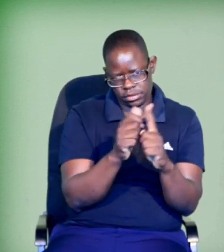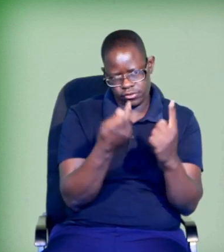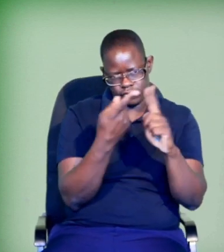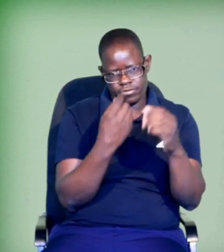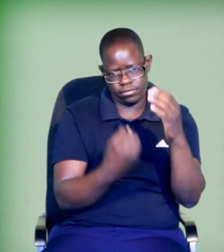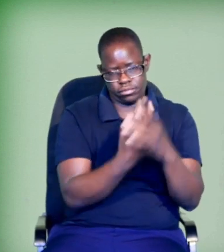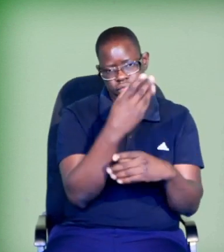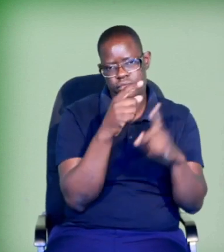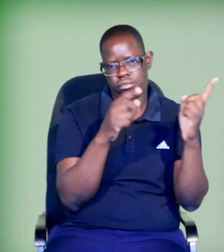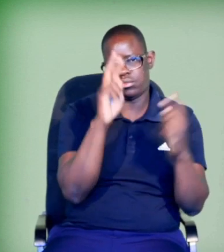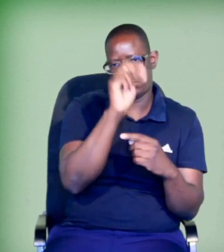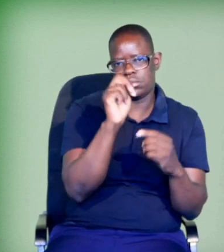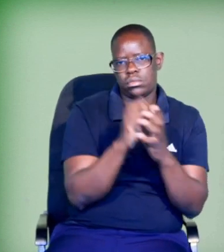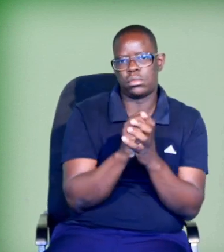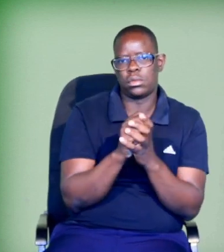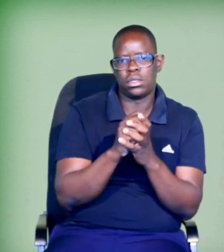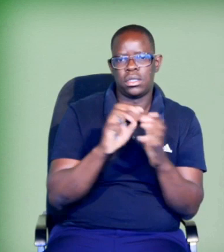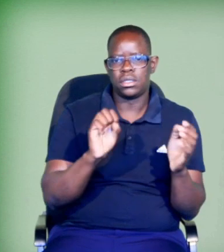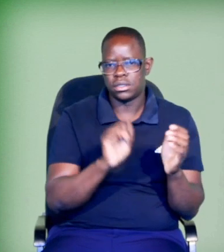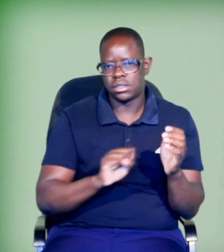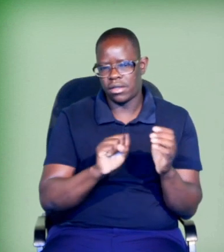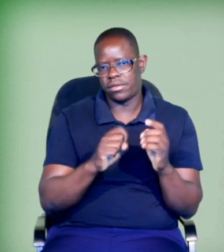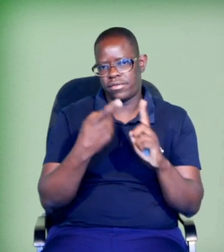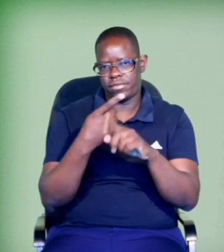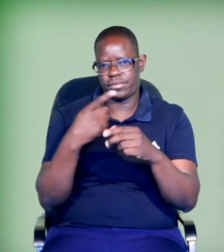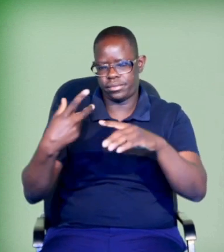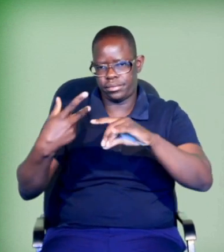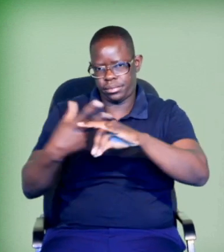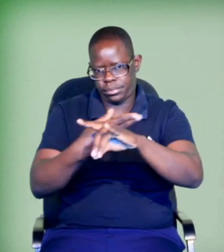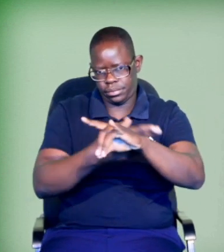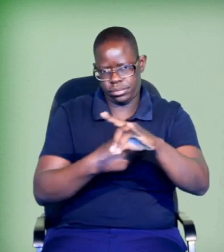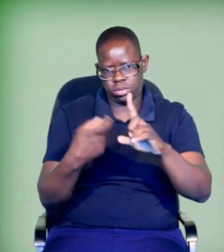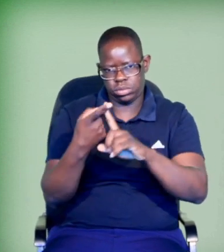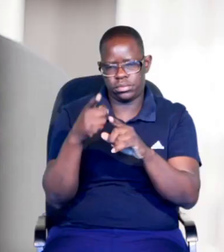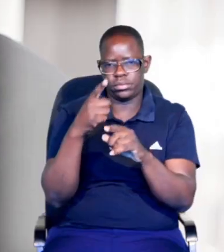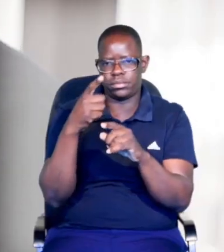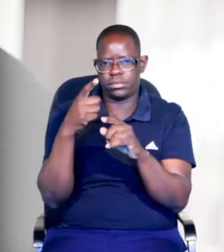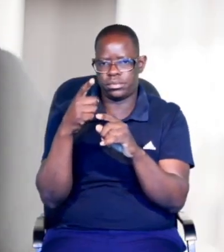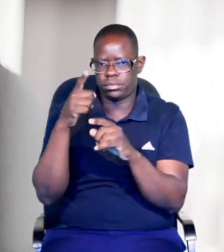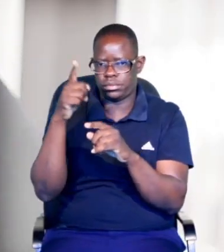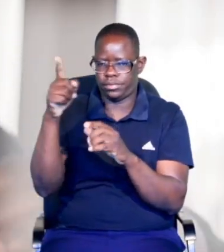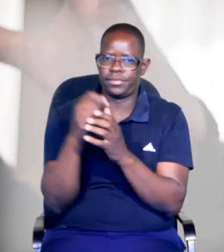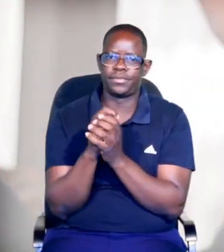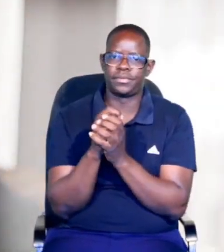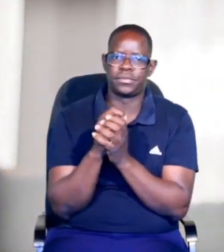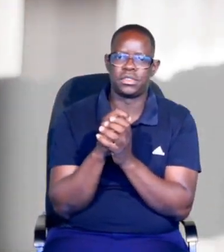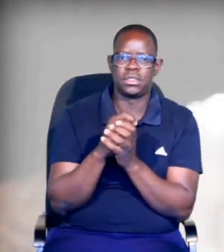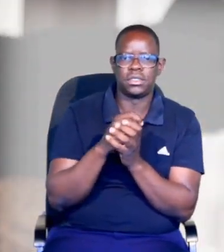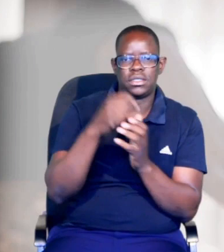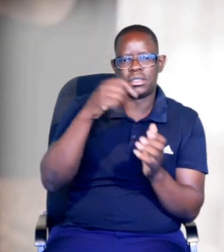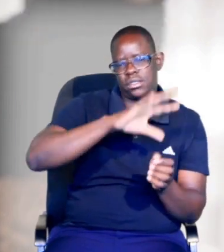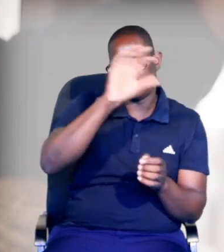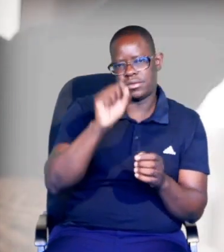are produced. The western and southern regions are more known for sheep breeding again. You know, in South